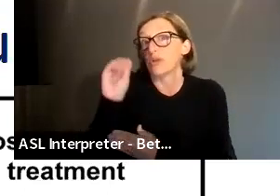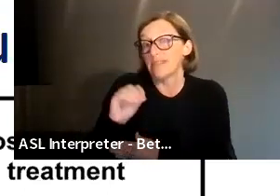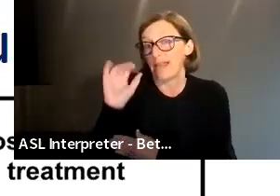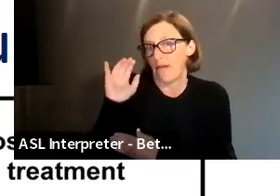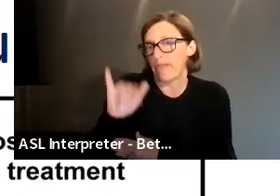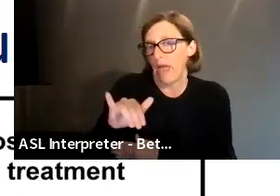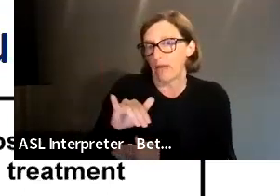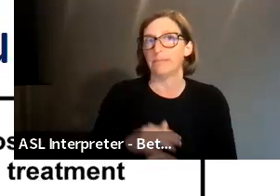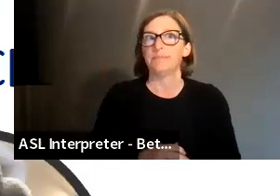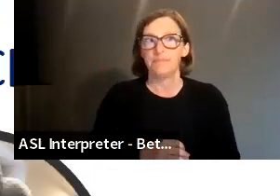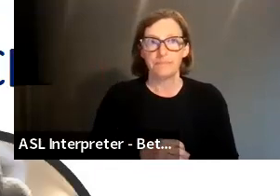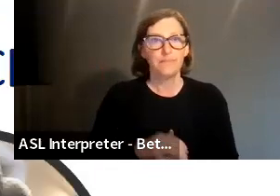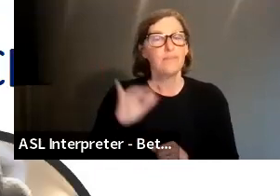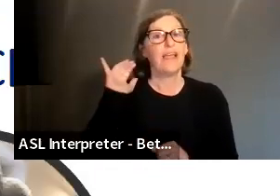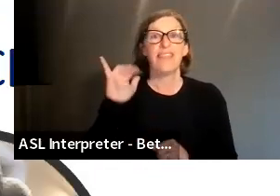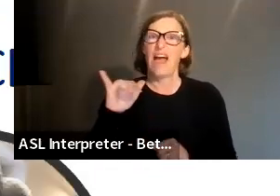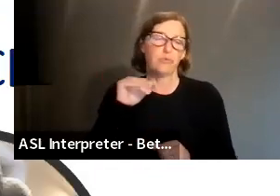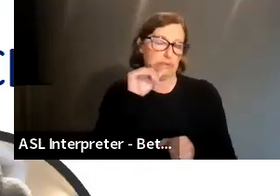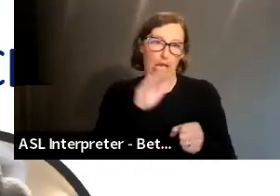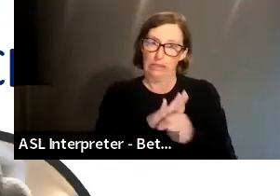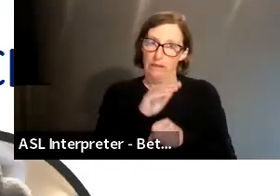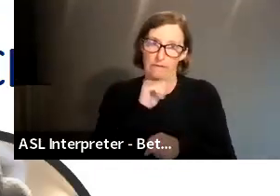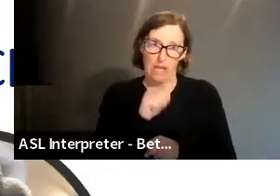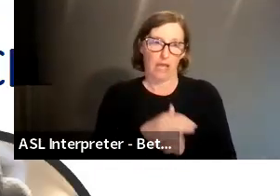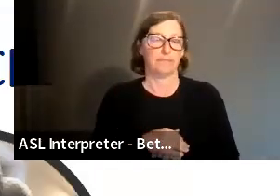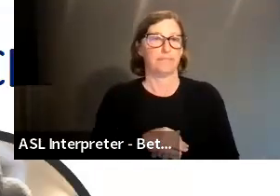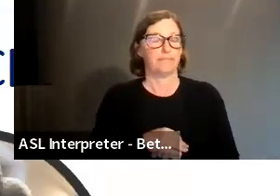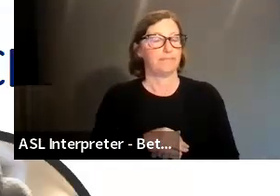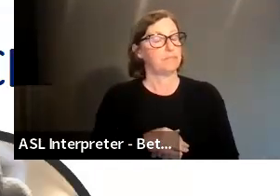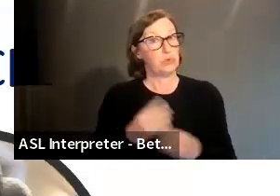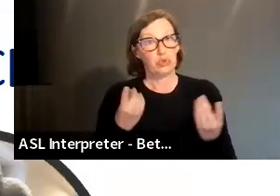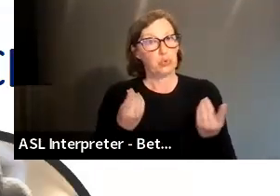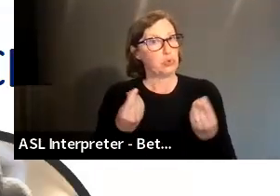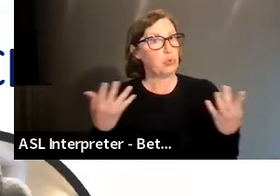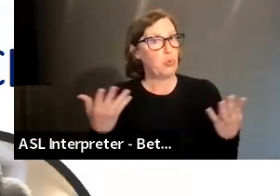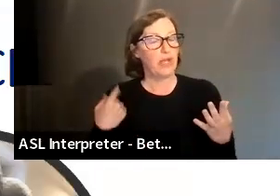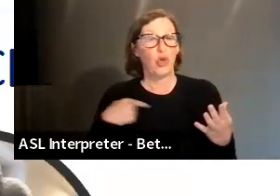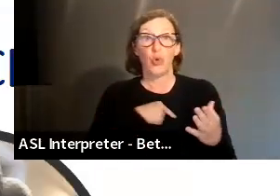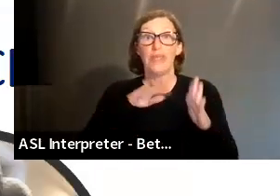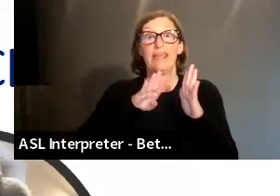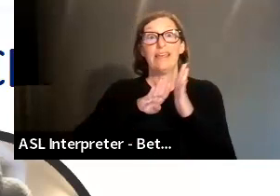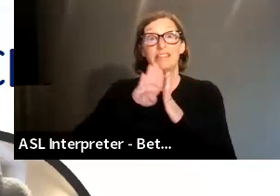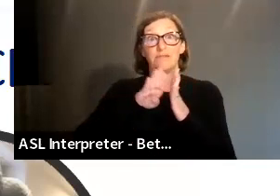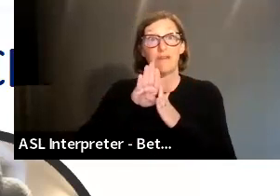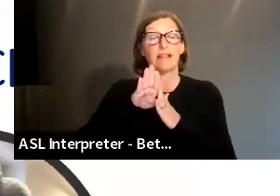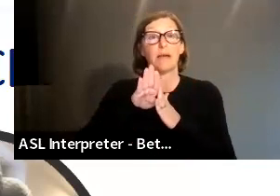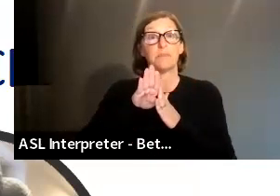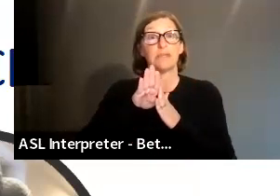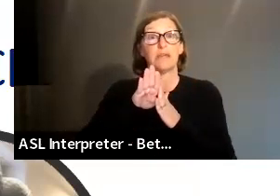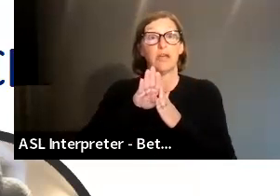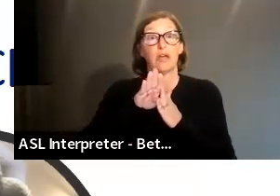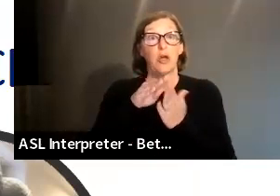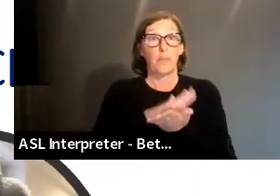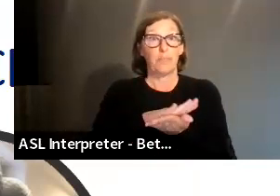form, and this was not enough. Therefore, we developed a pure synthetic